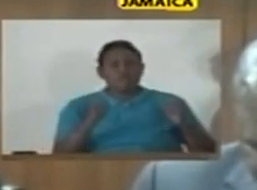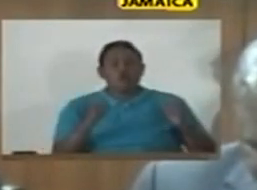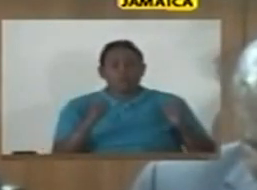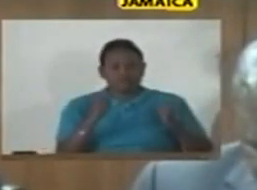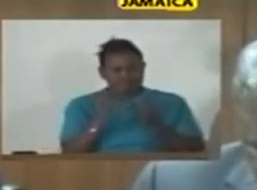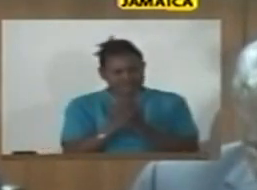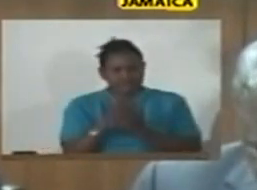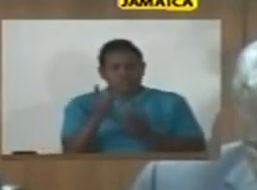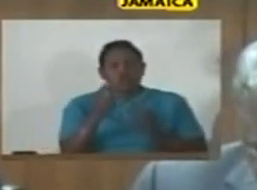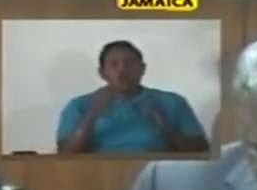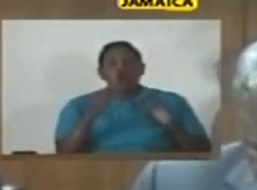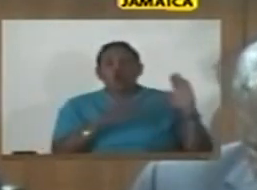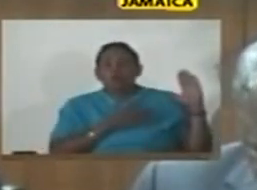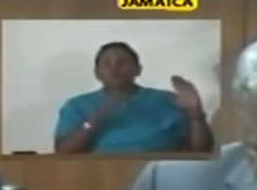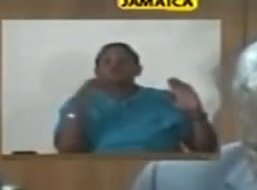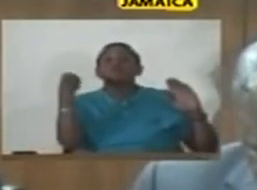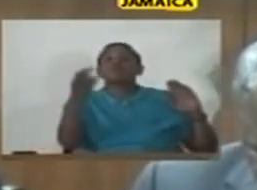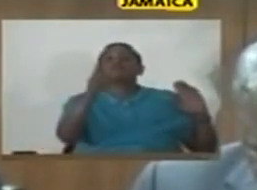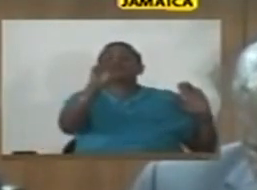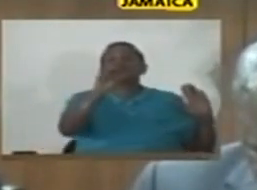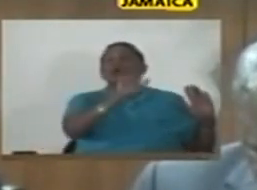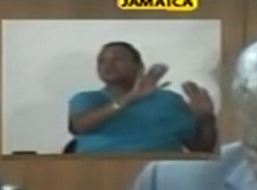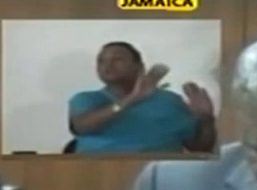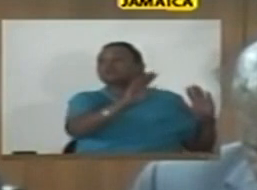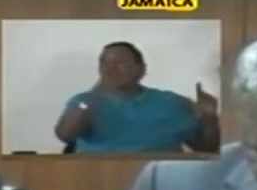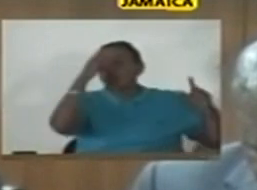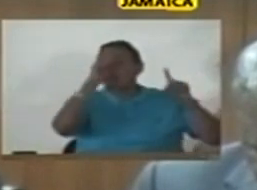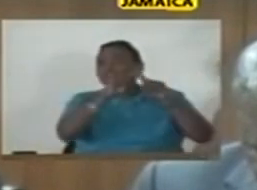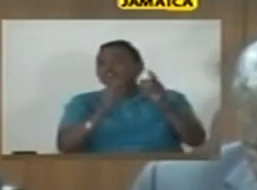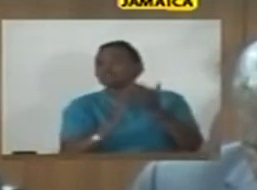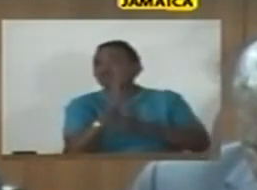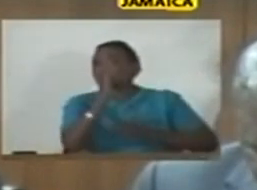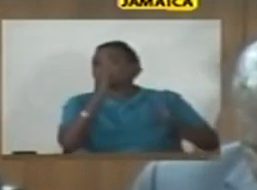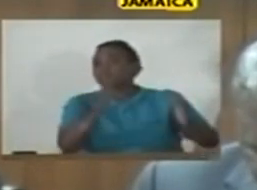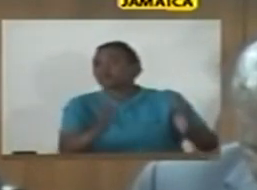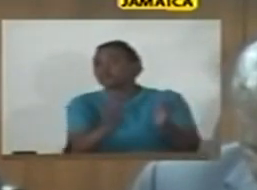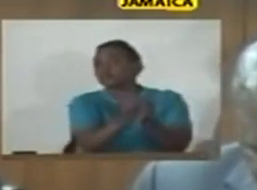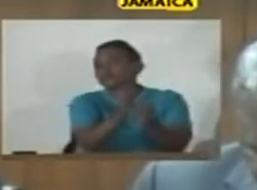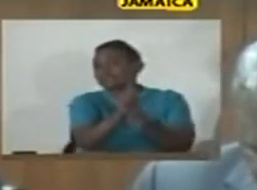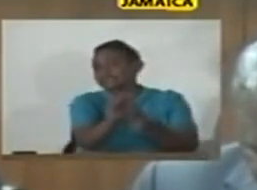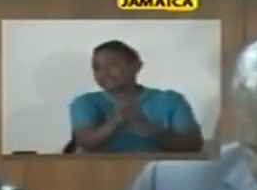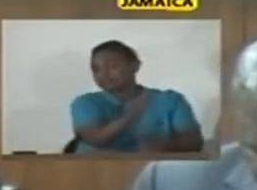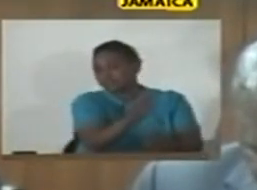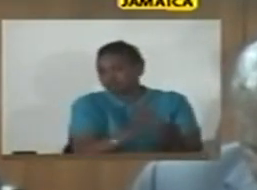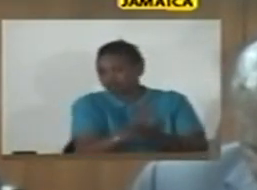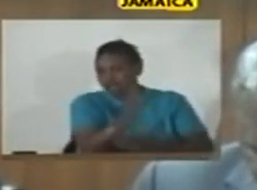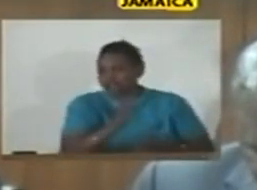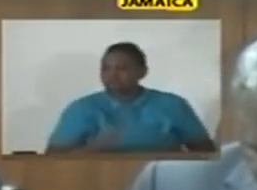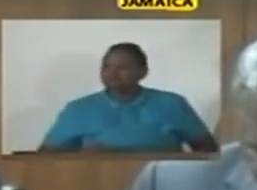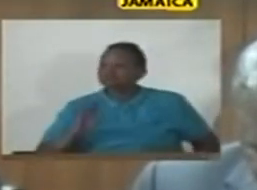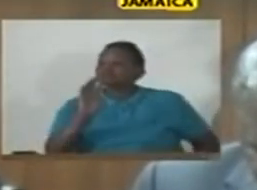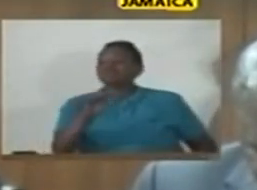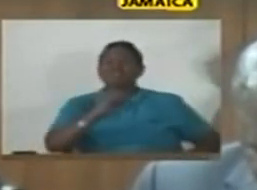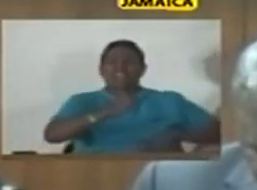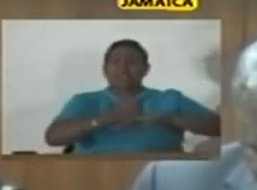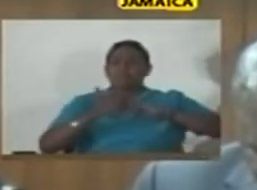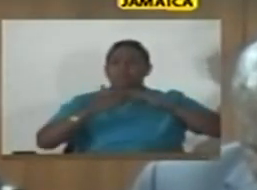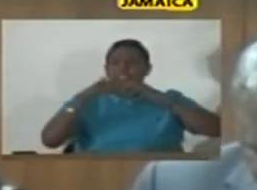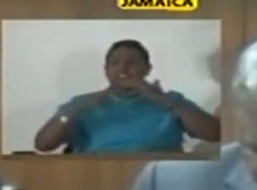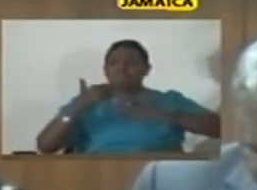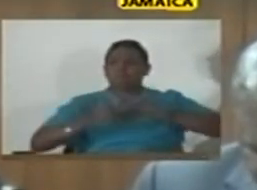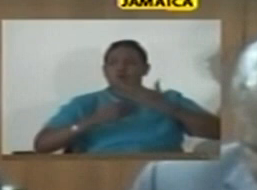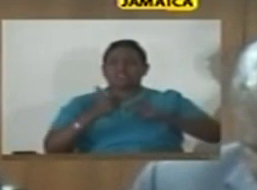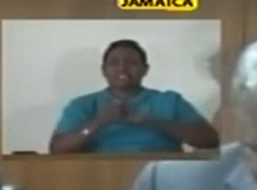the provisions of the United Nations Convention on the Rights of Persons with Disabilities. The implementation process